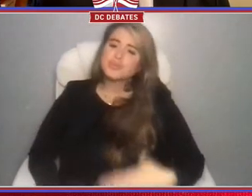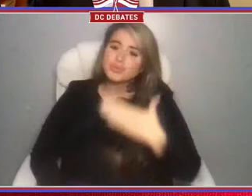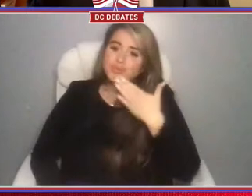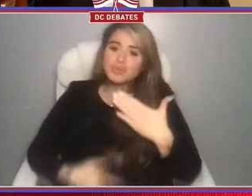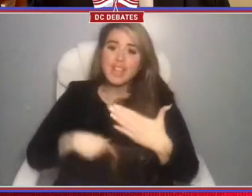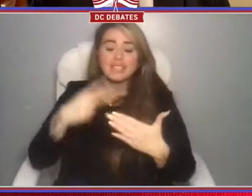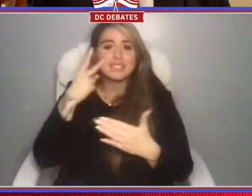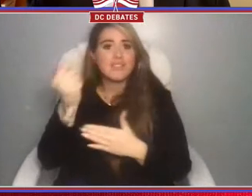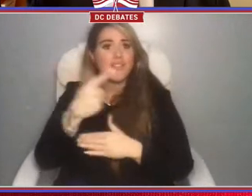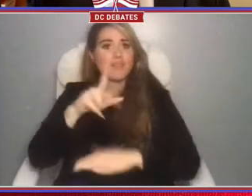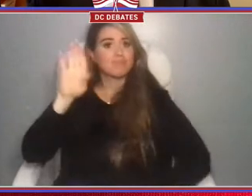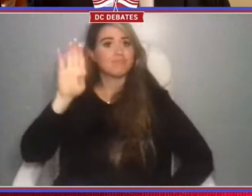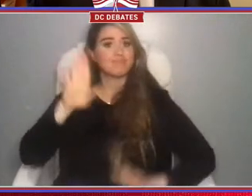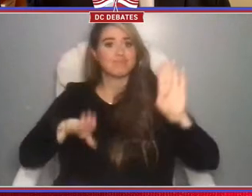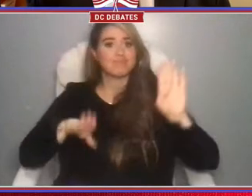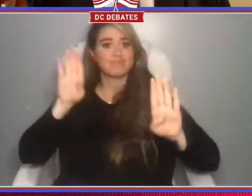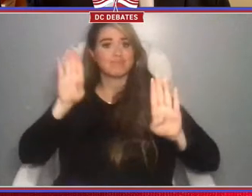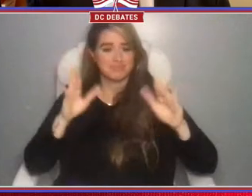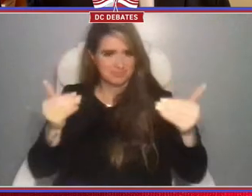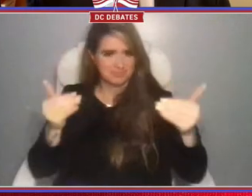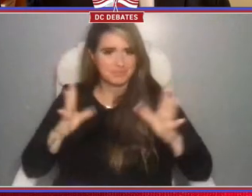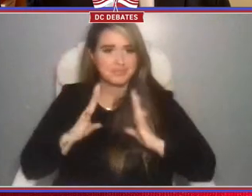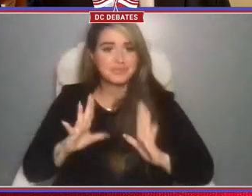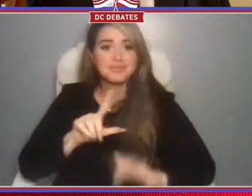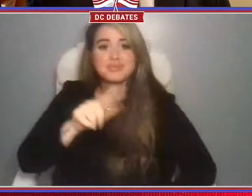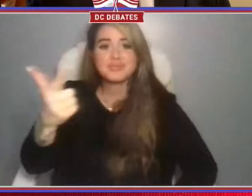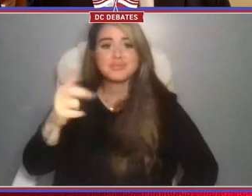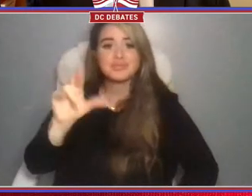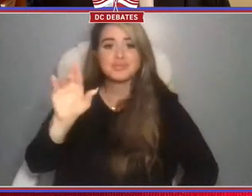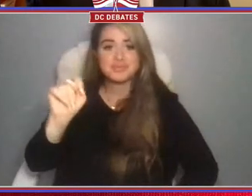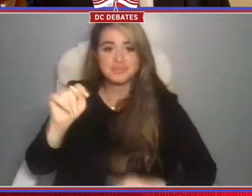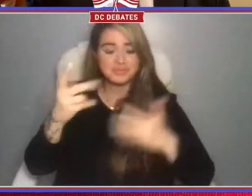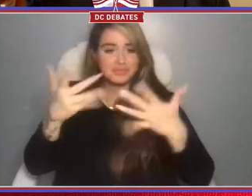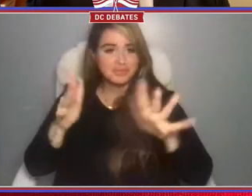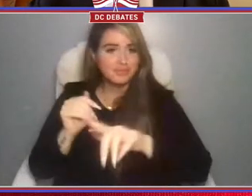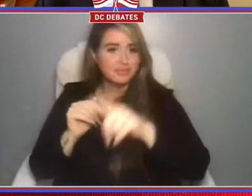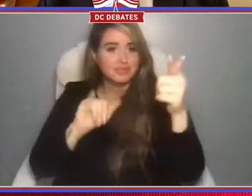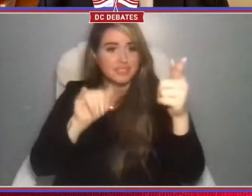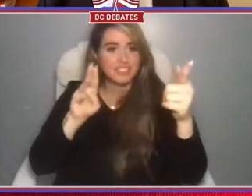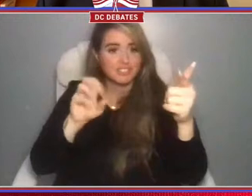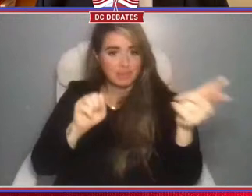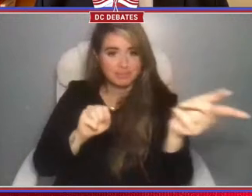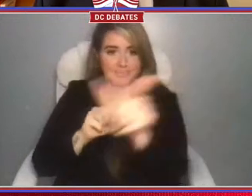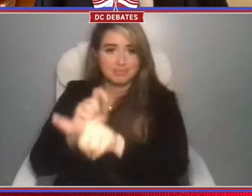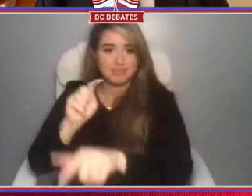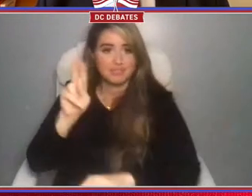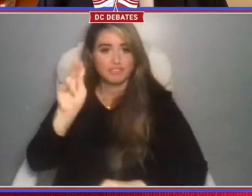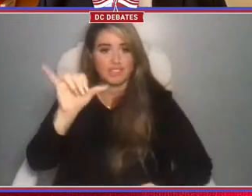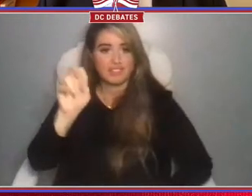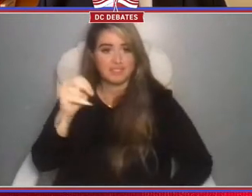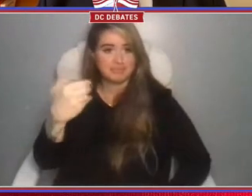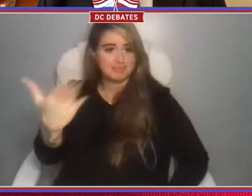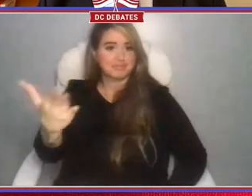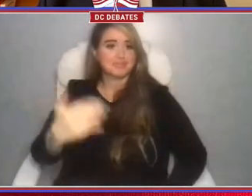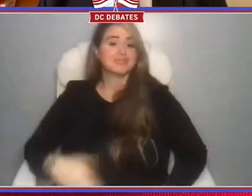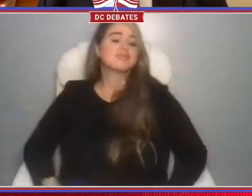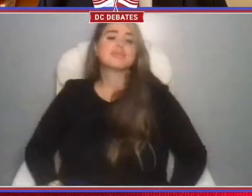to respond to this one. So let's go to Robert White, followed by James Butler, followed by Trayon White. Mr. White? I didn't get a chance to speak